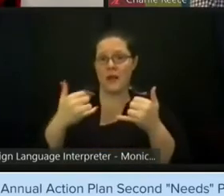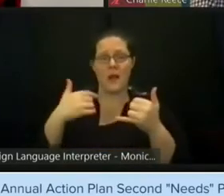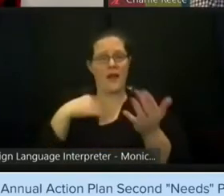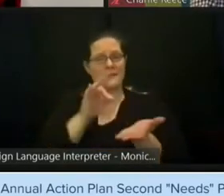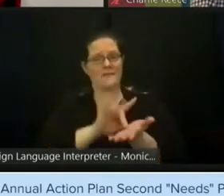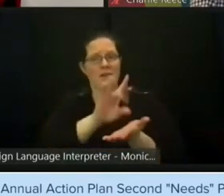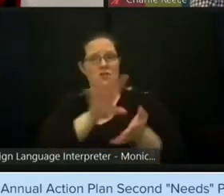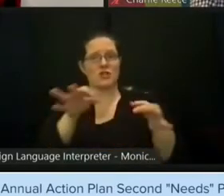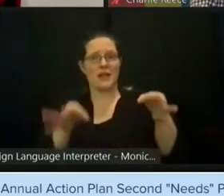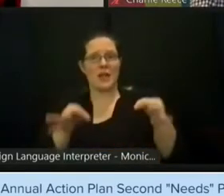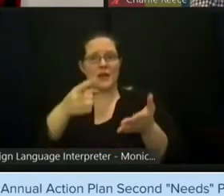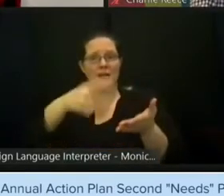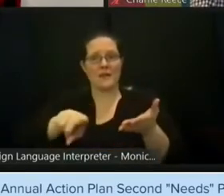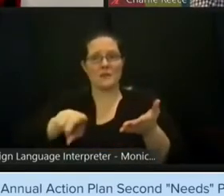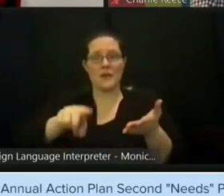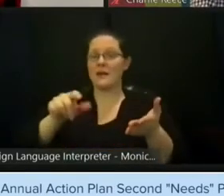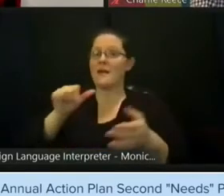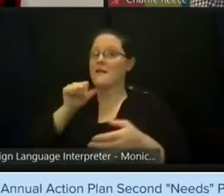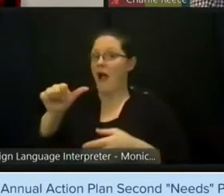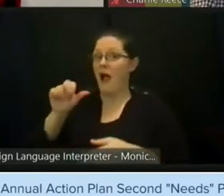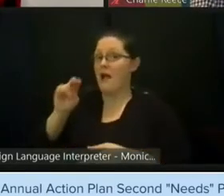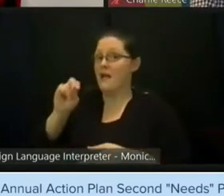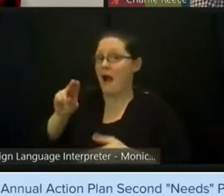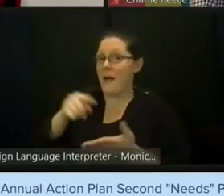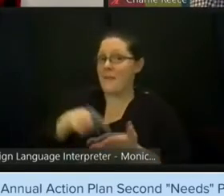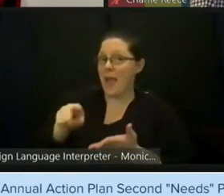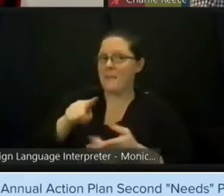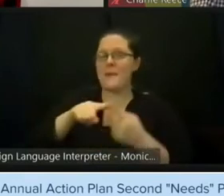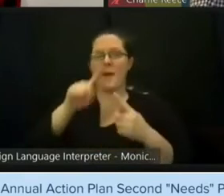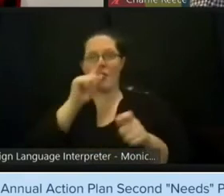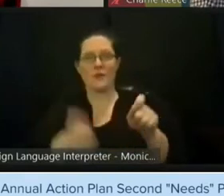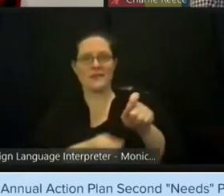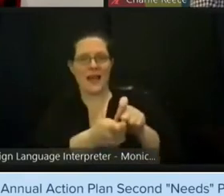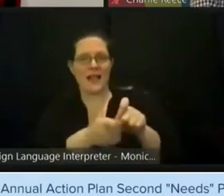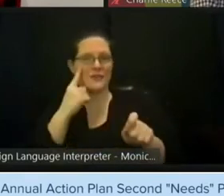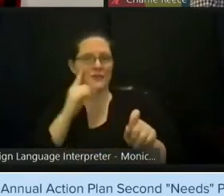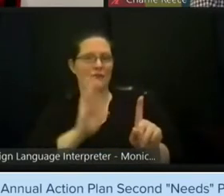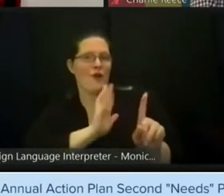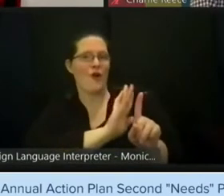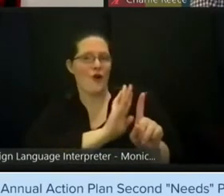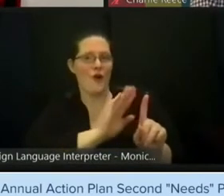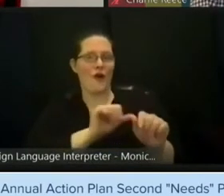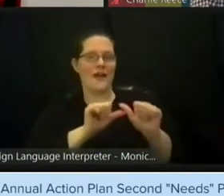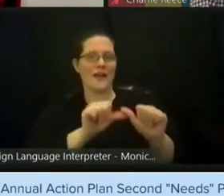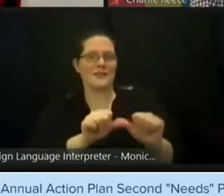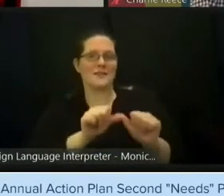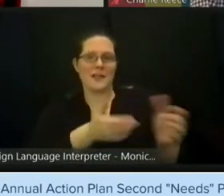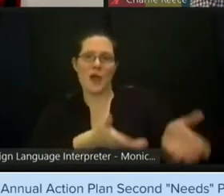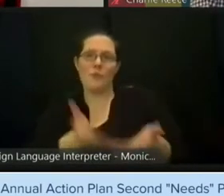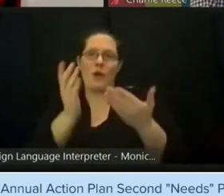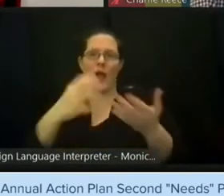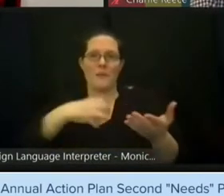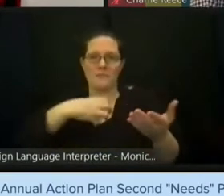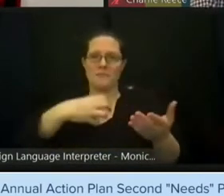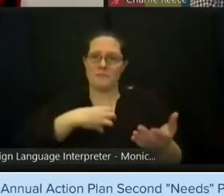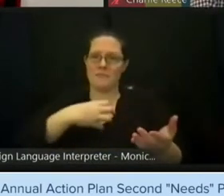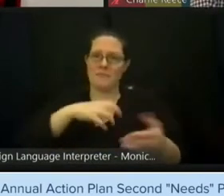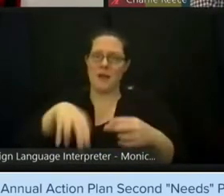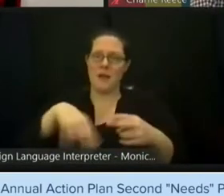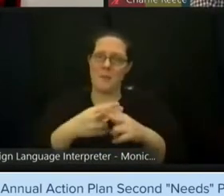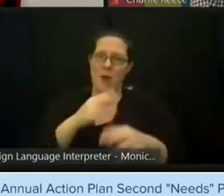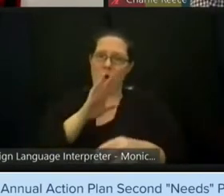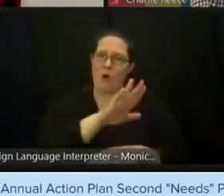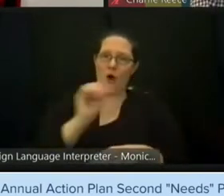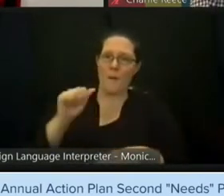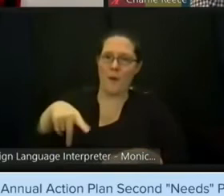hearing next week, not for non-payment of rent, but in retaliation for her consistently bringing up her concerns about the conditions of